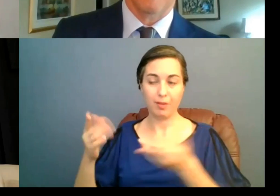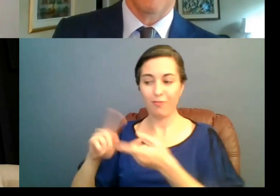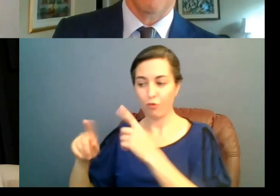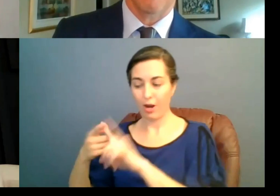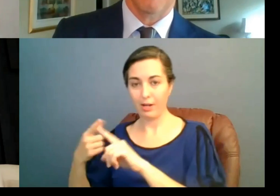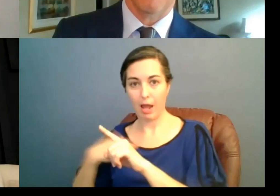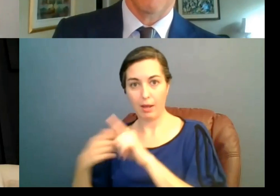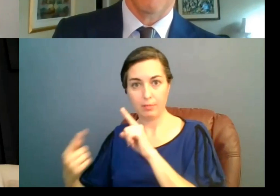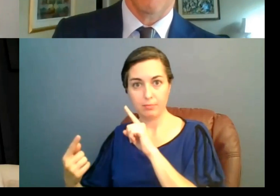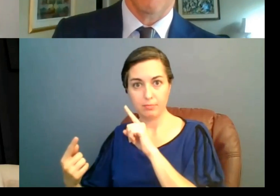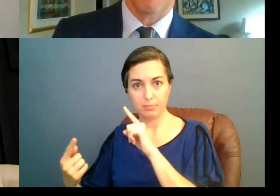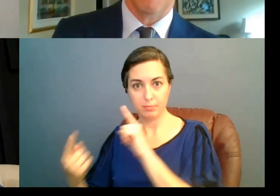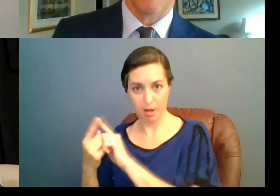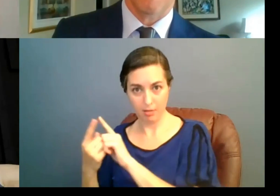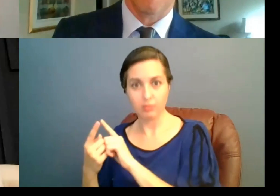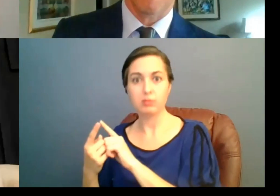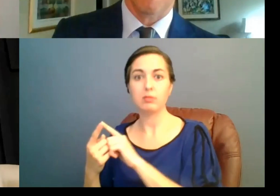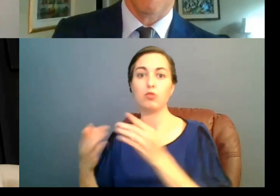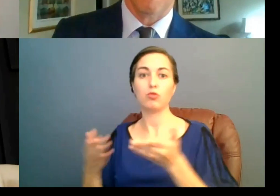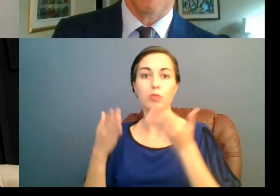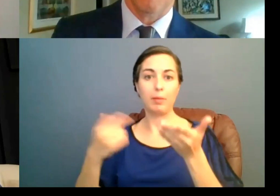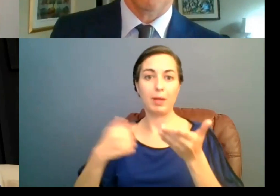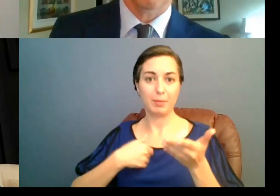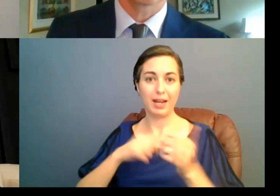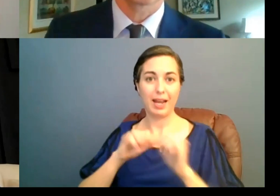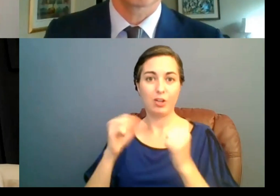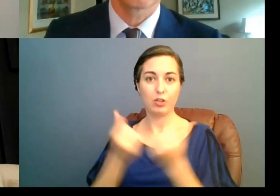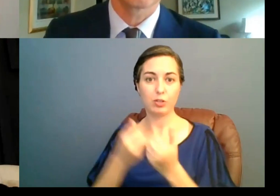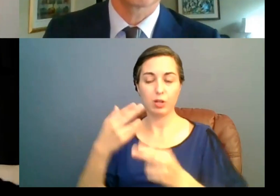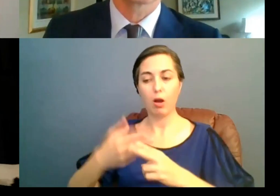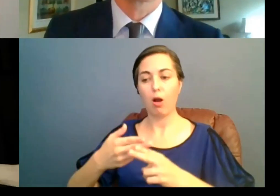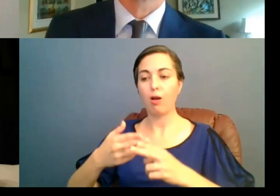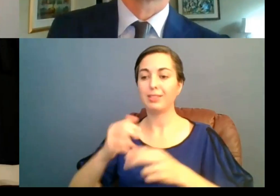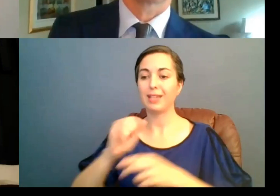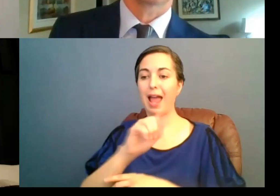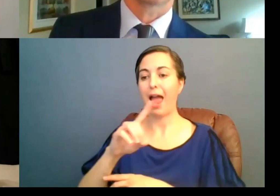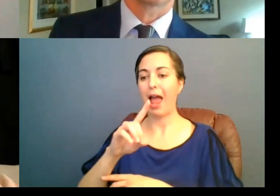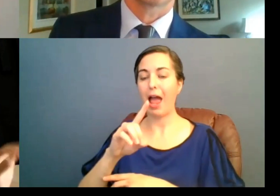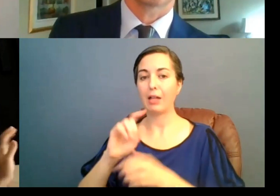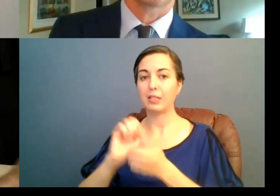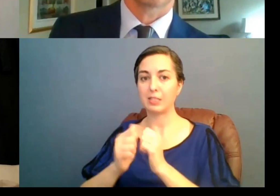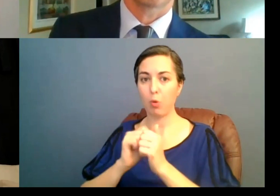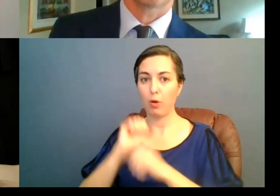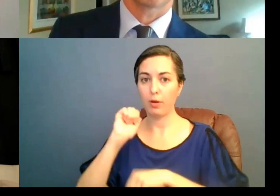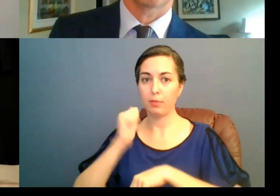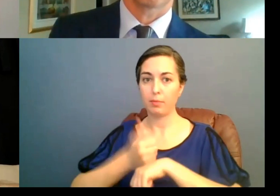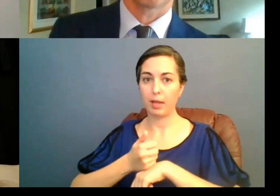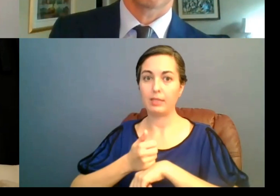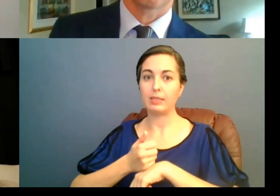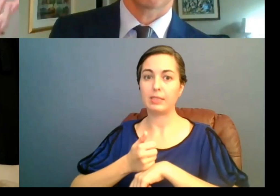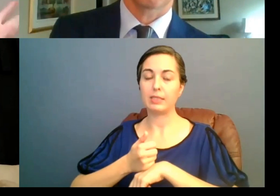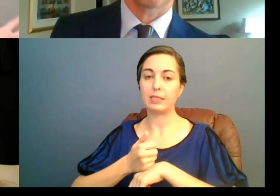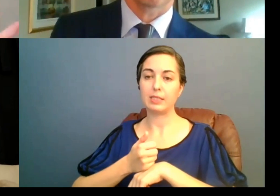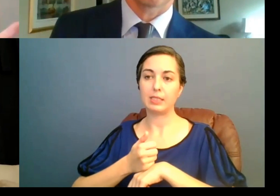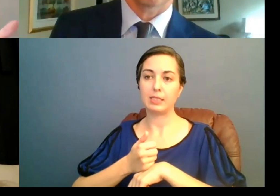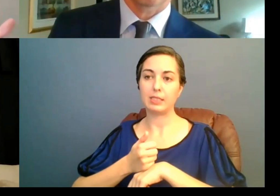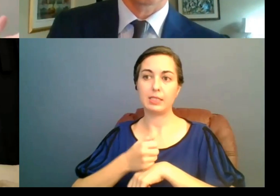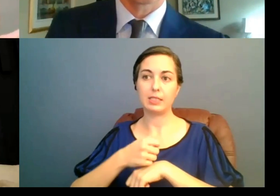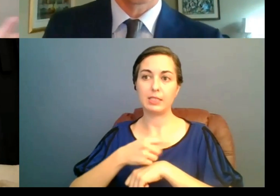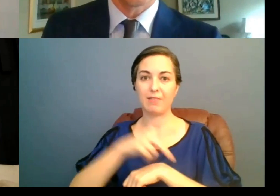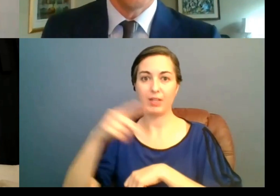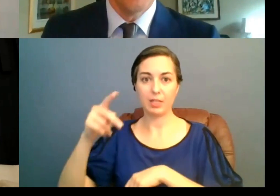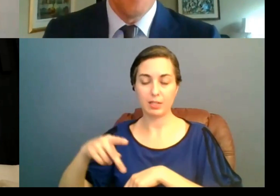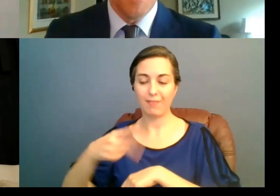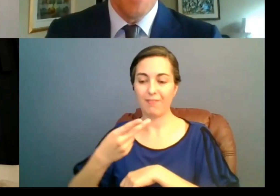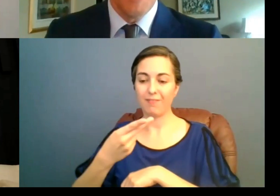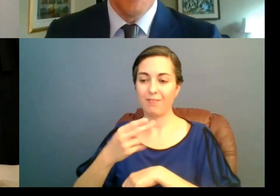made to an agency called AdSport based in Phoenix. And they handled primarily at the time all of Chevron